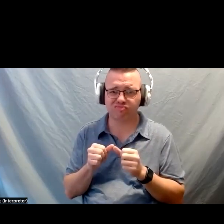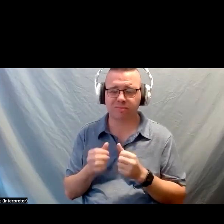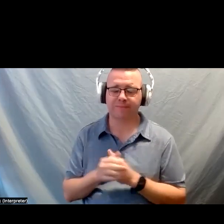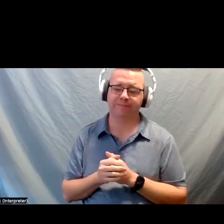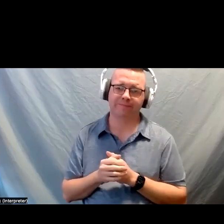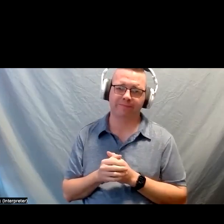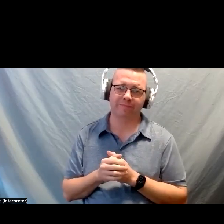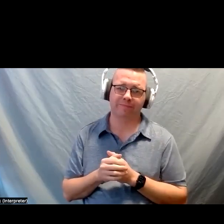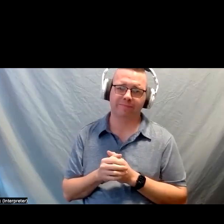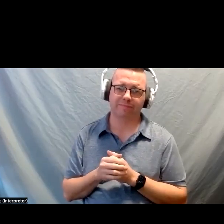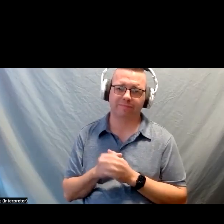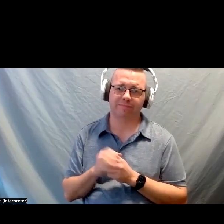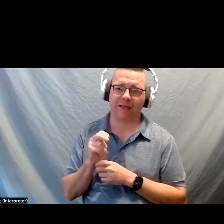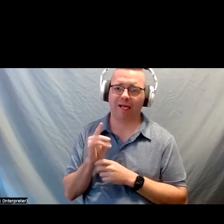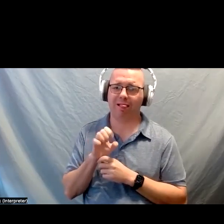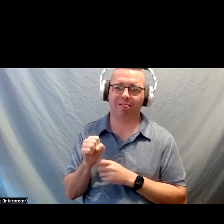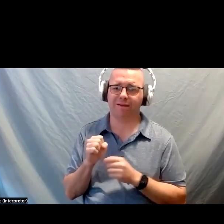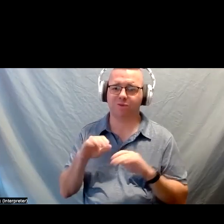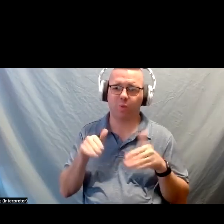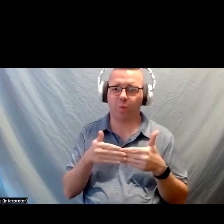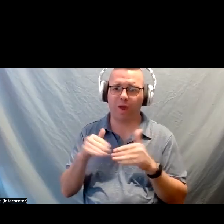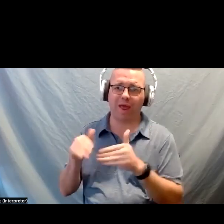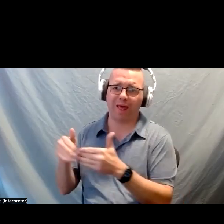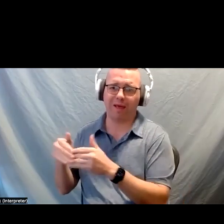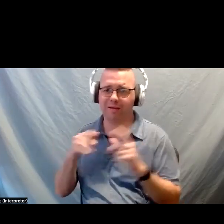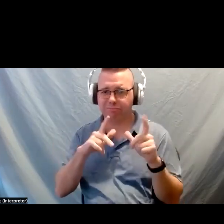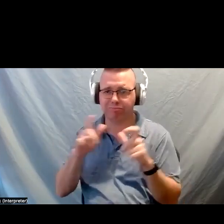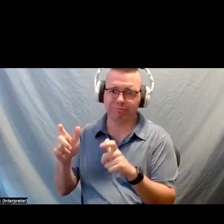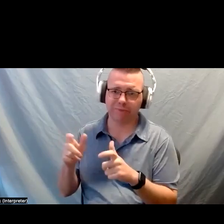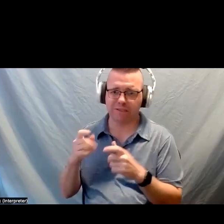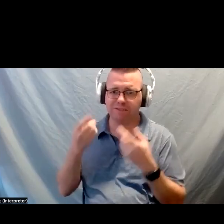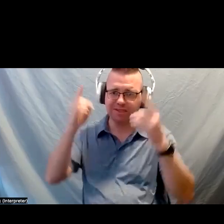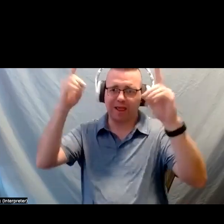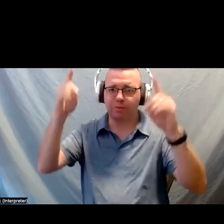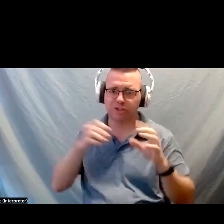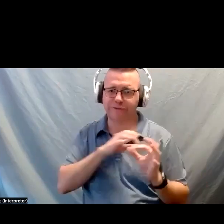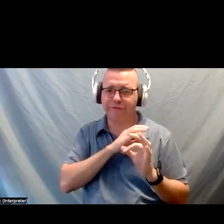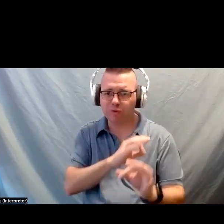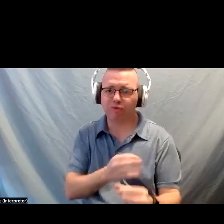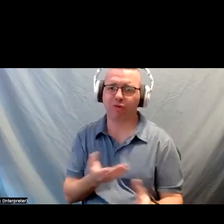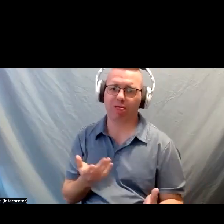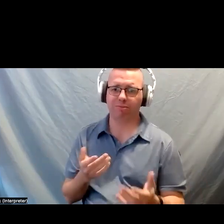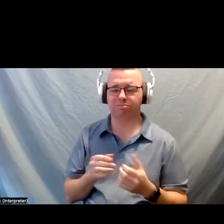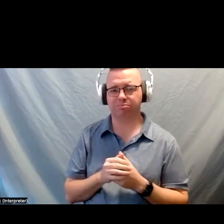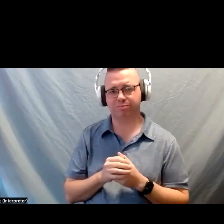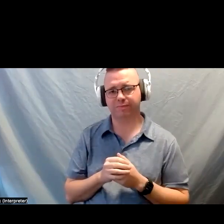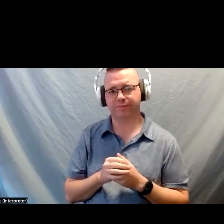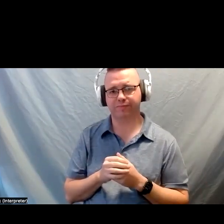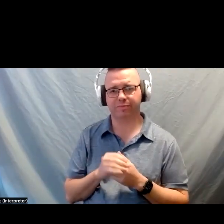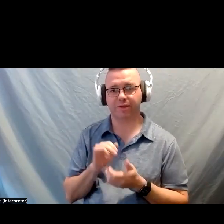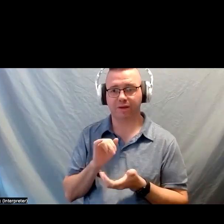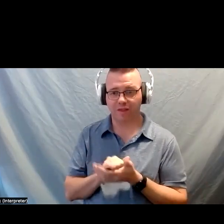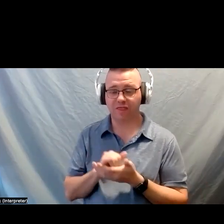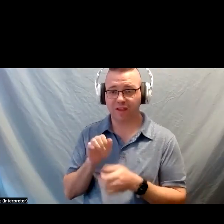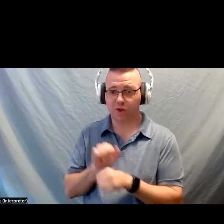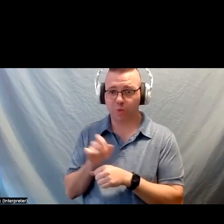cushions, endless weddings, endless bar mitzvahs, endless funerals. That was the work that